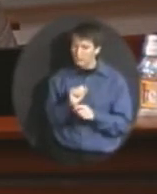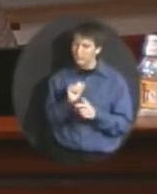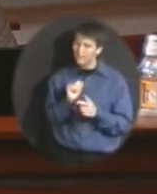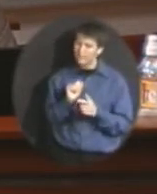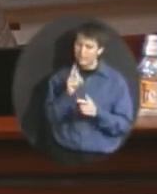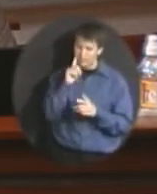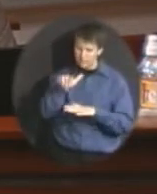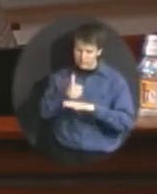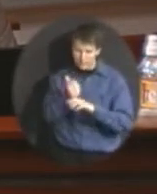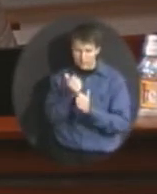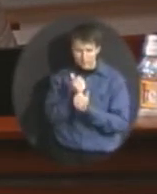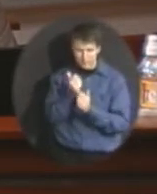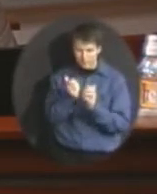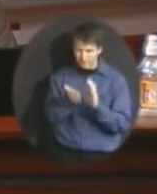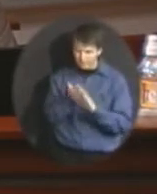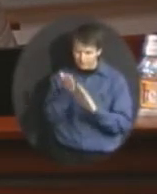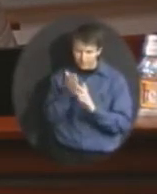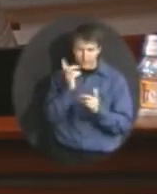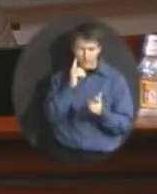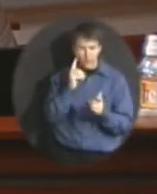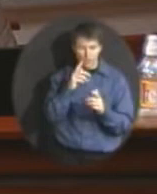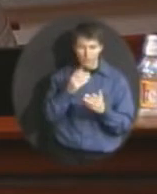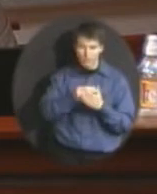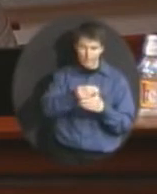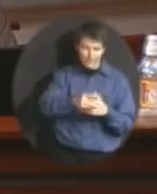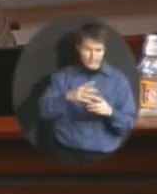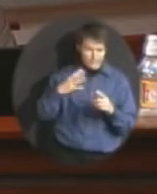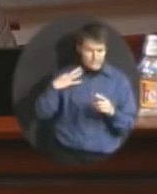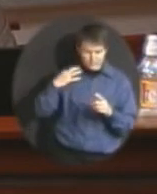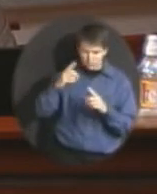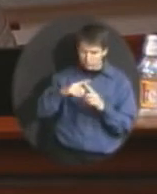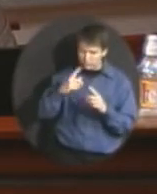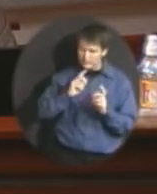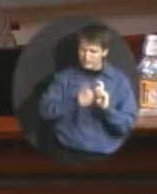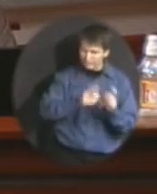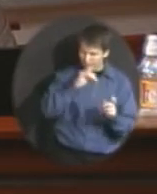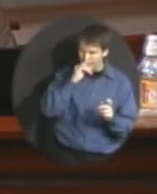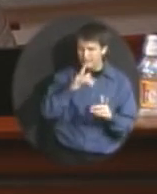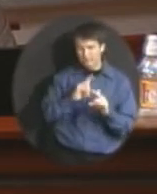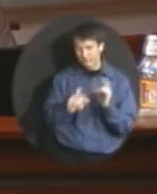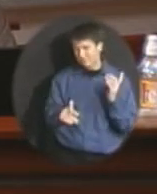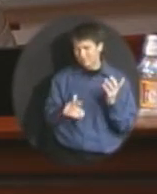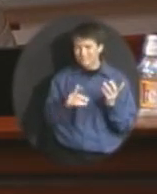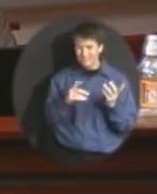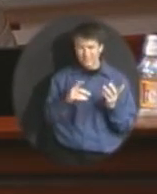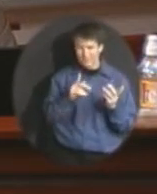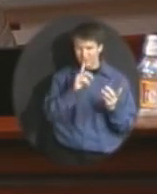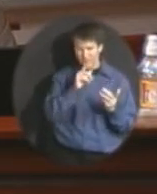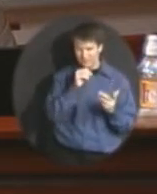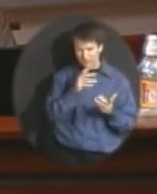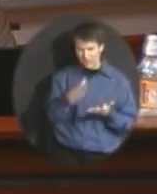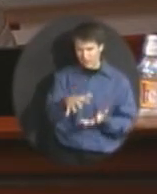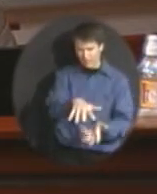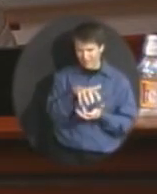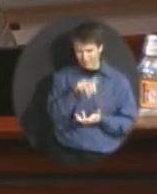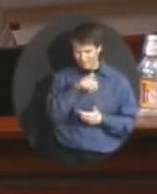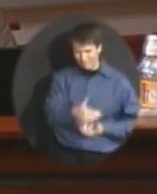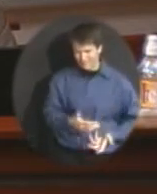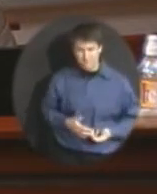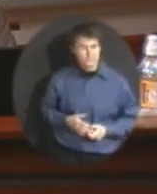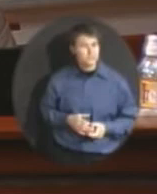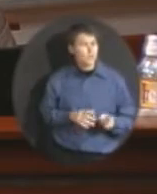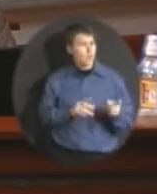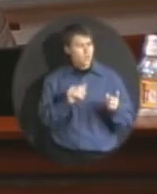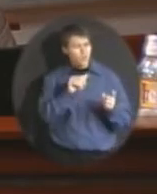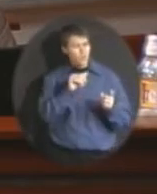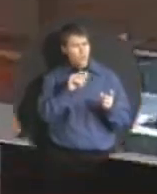stuff, I mean, it's a break-even deal, if that. But we wanted to make sure we could clarify it in policy. And just be sure I understand, we're not saying